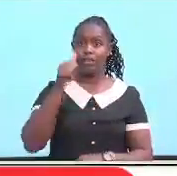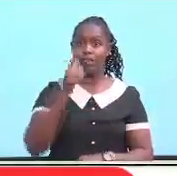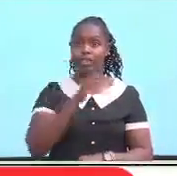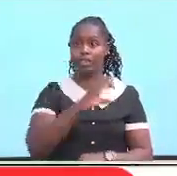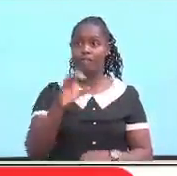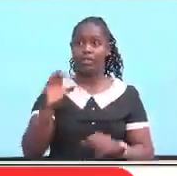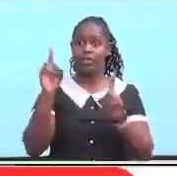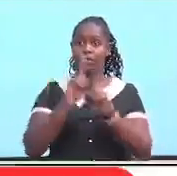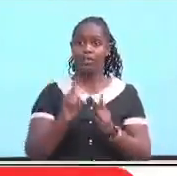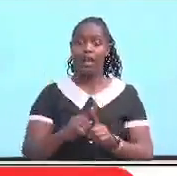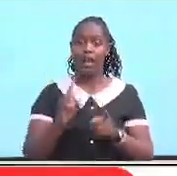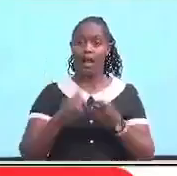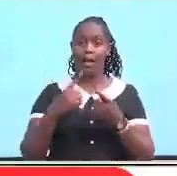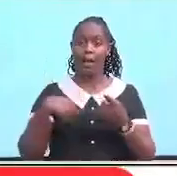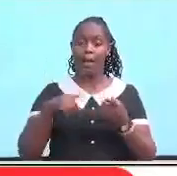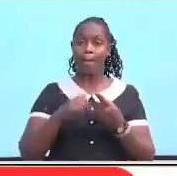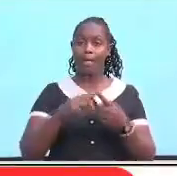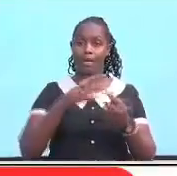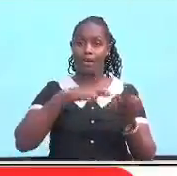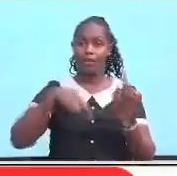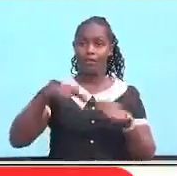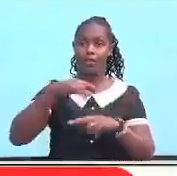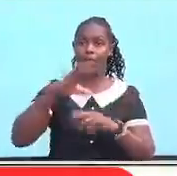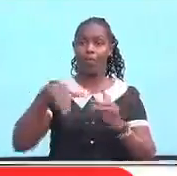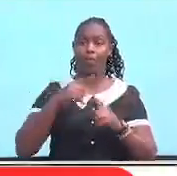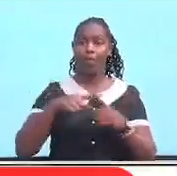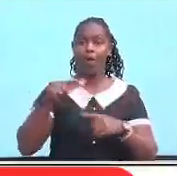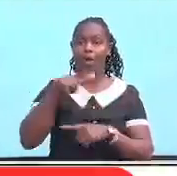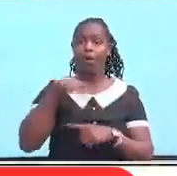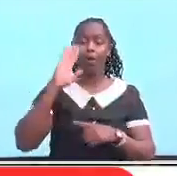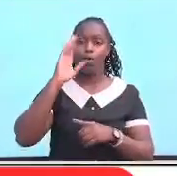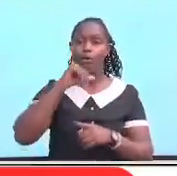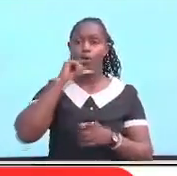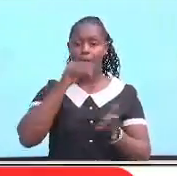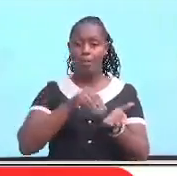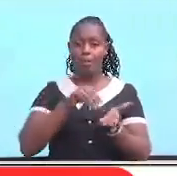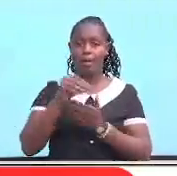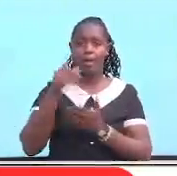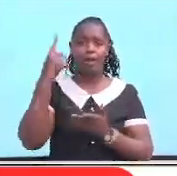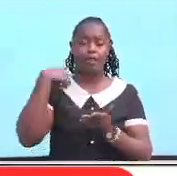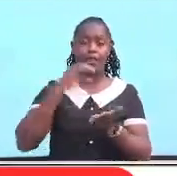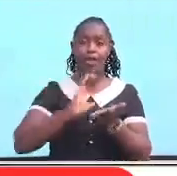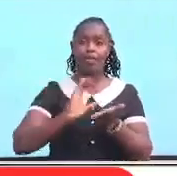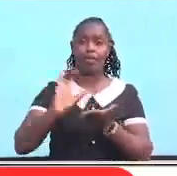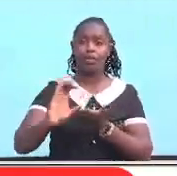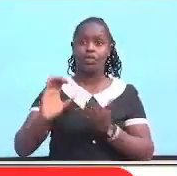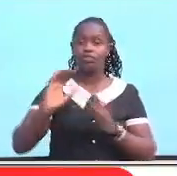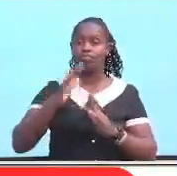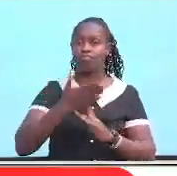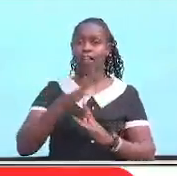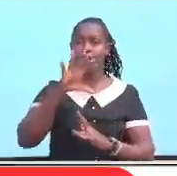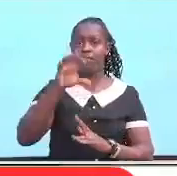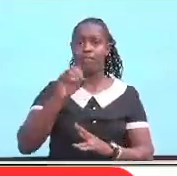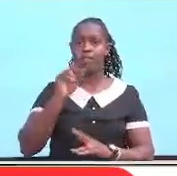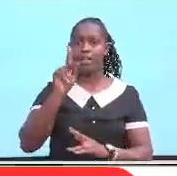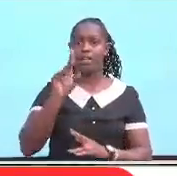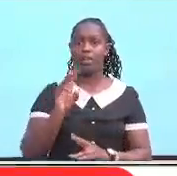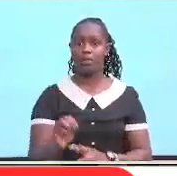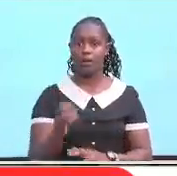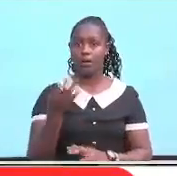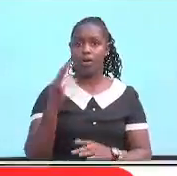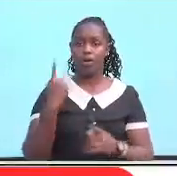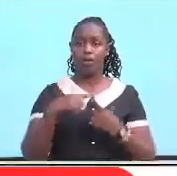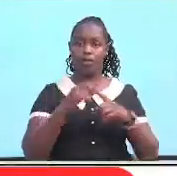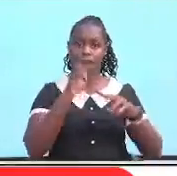been reviewed, where allowances for local travellers will not be payable for locations within 50-kilometre radius of